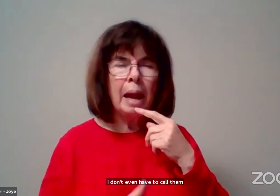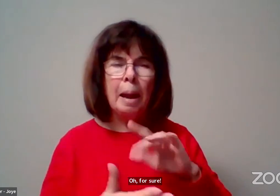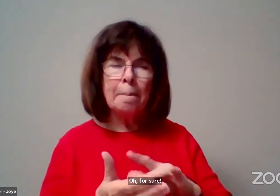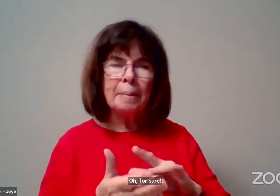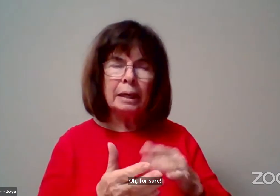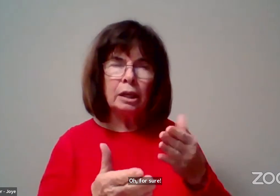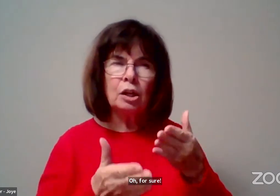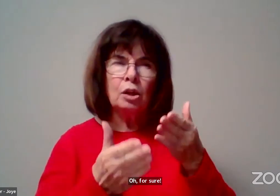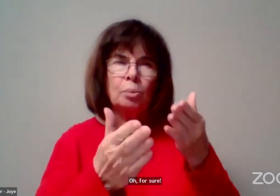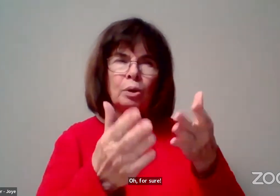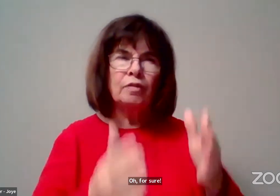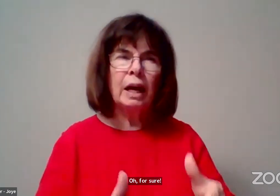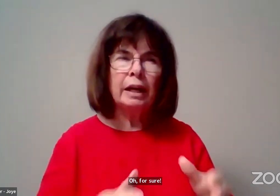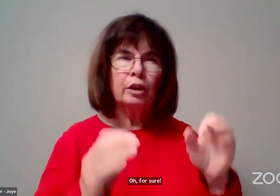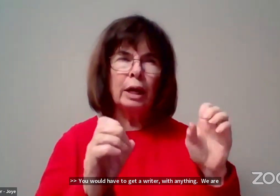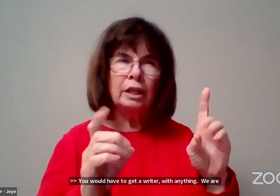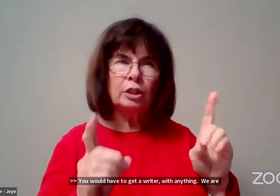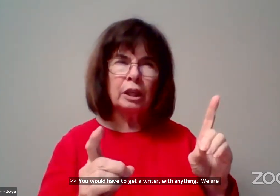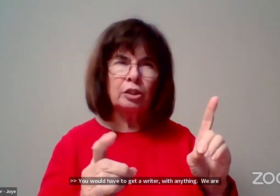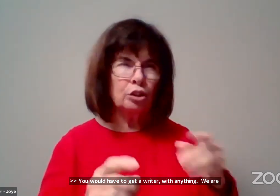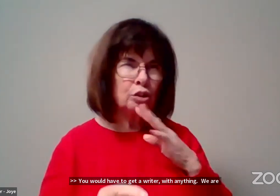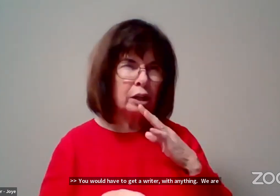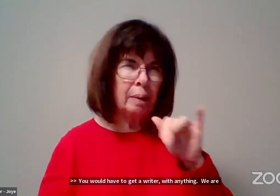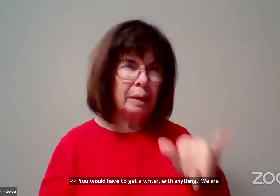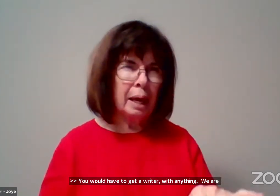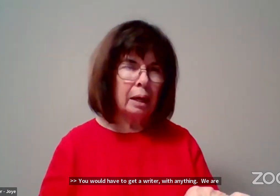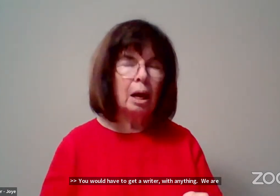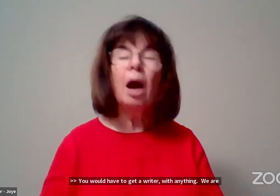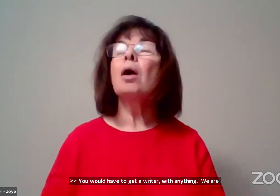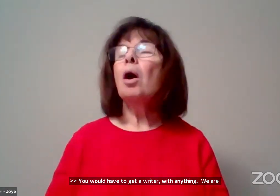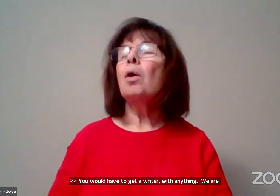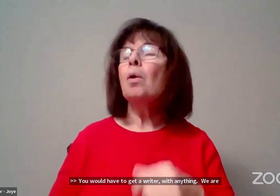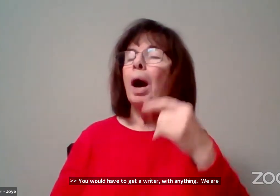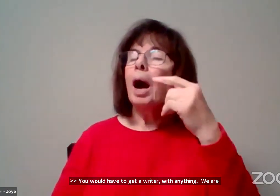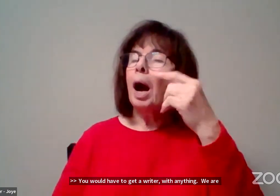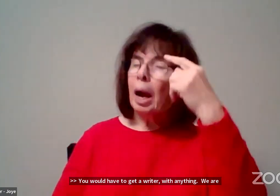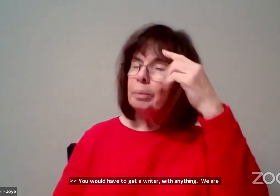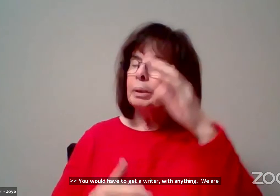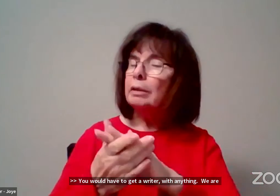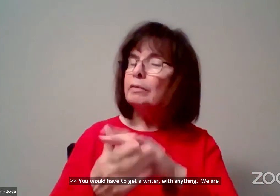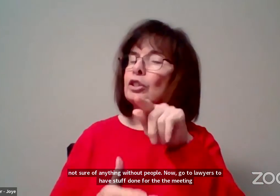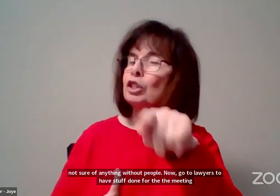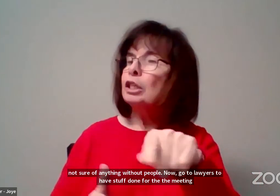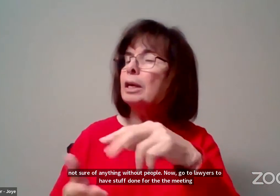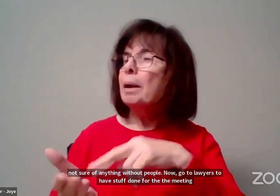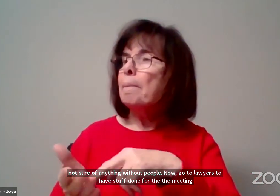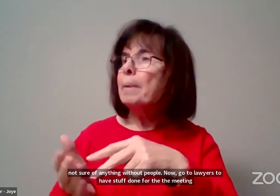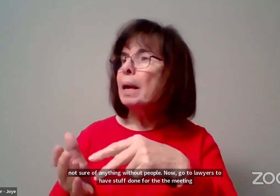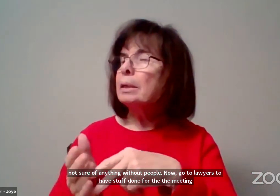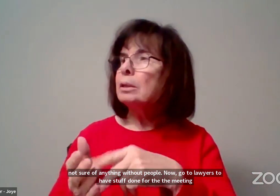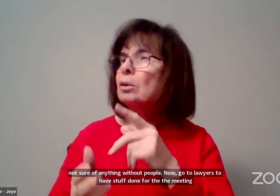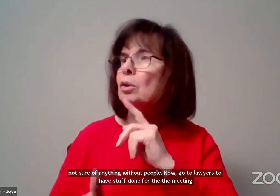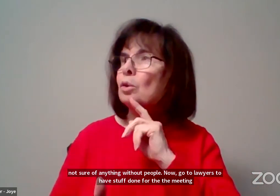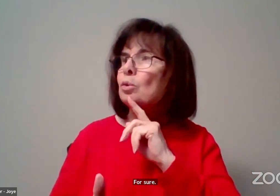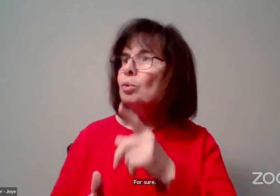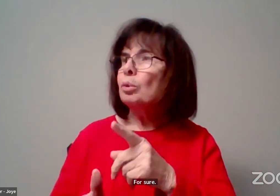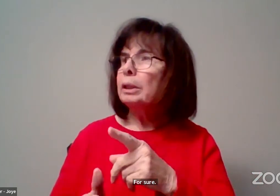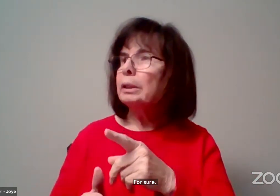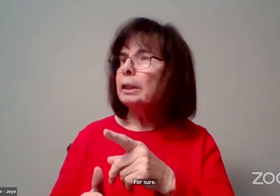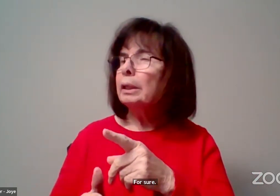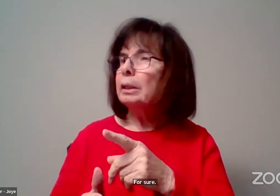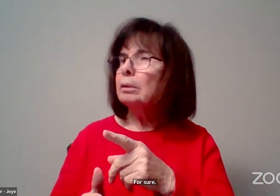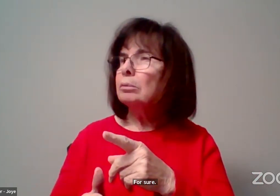she mentioned that? So what I believe she meant was really convening our